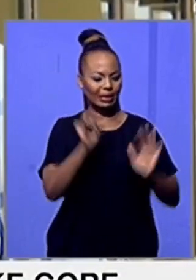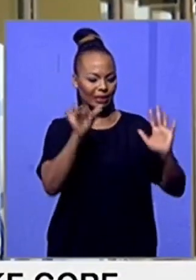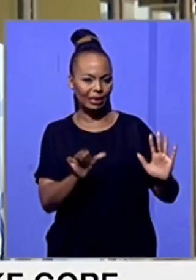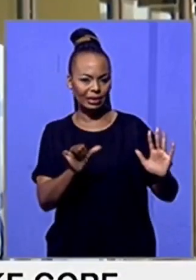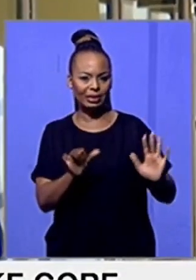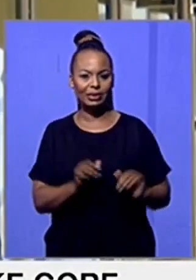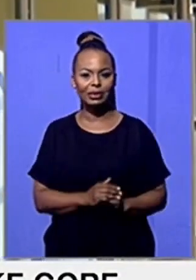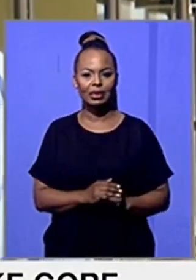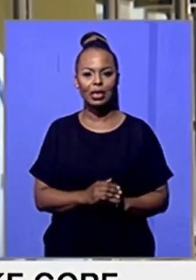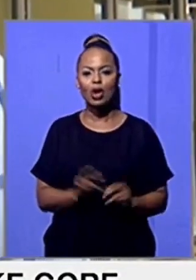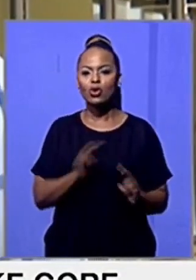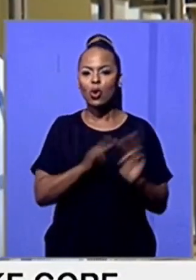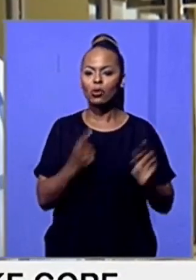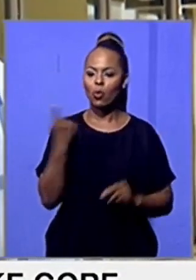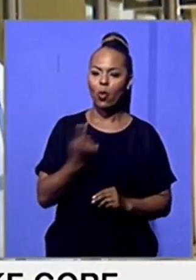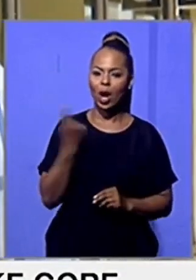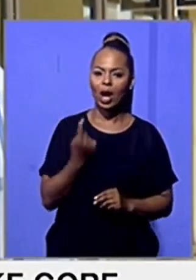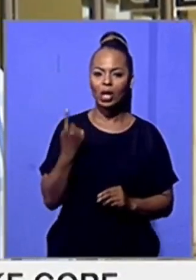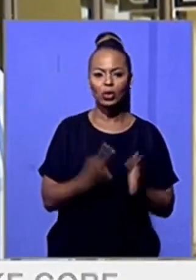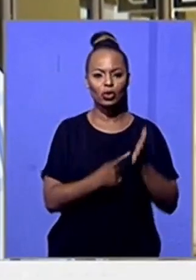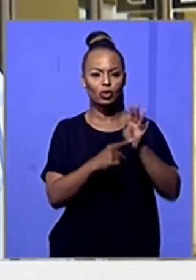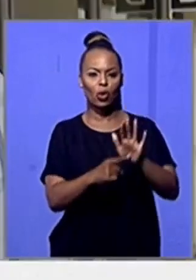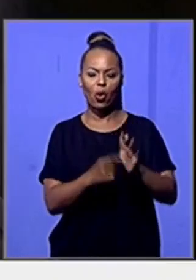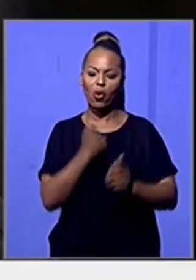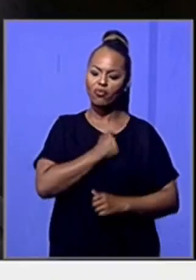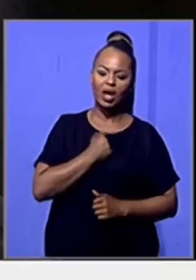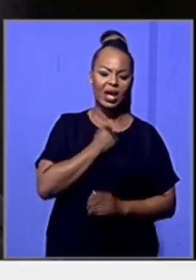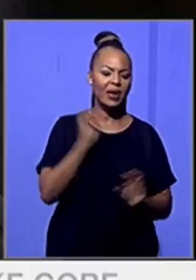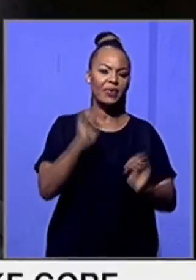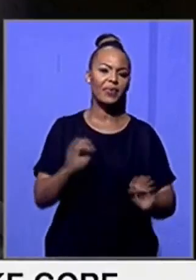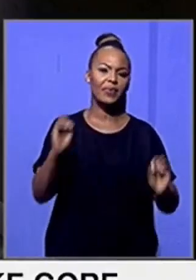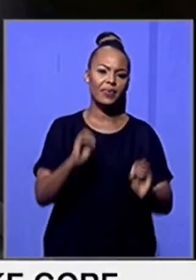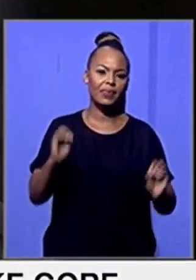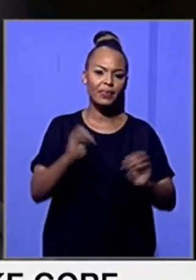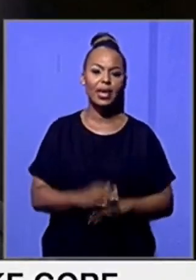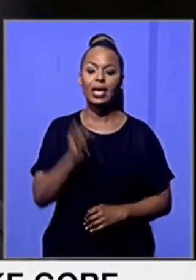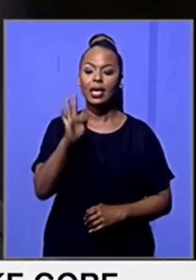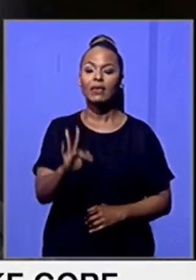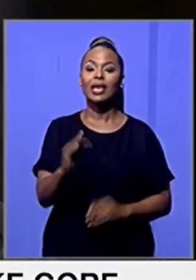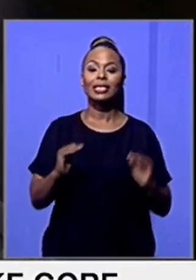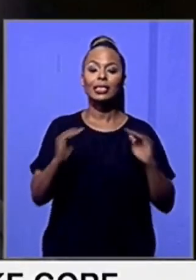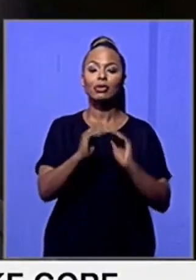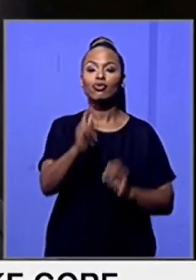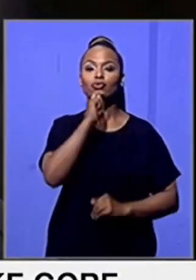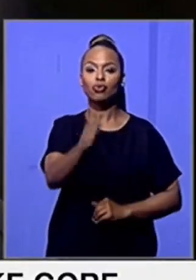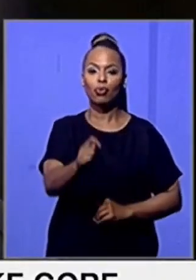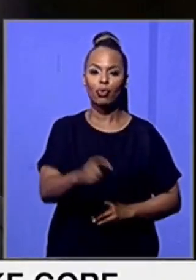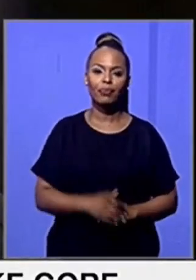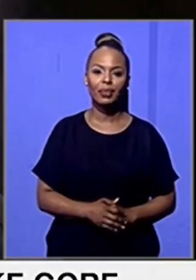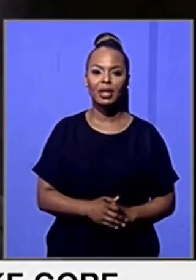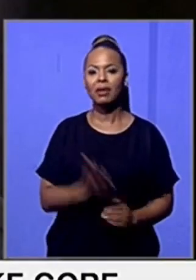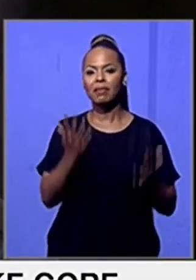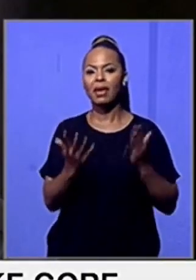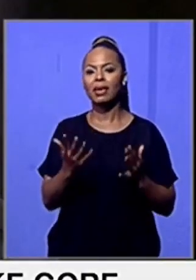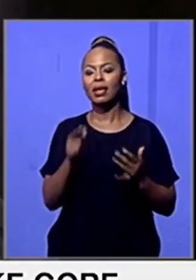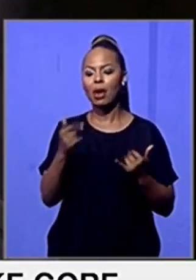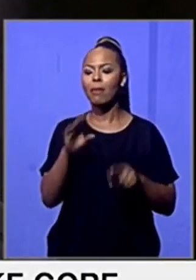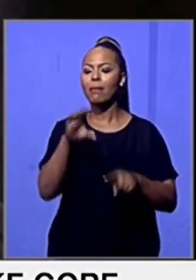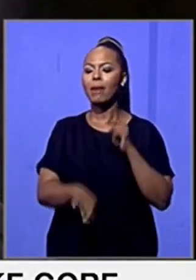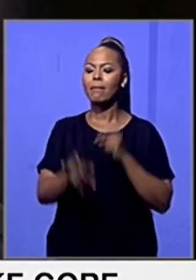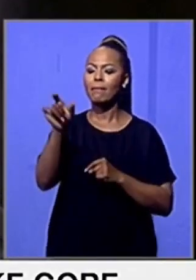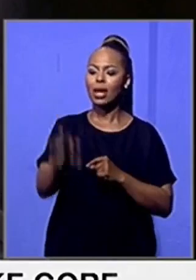6 of them, not one of them showed an ounce of remorse. If there is true justice and we find the puppet master, firstly,